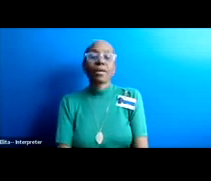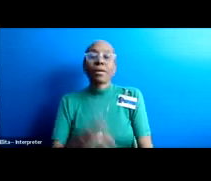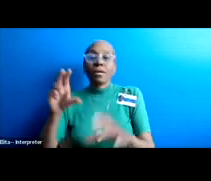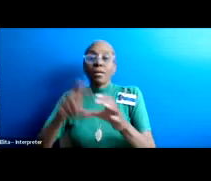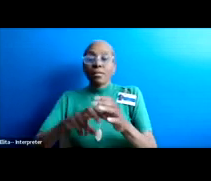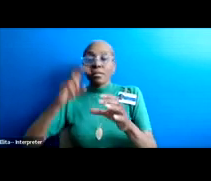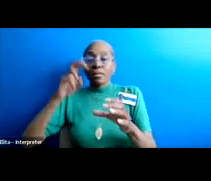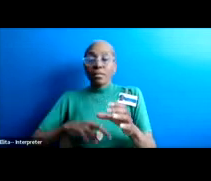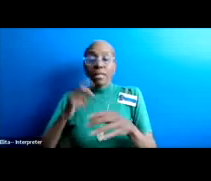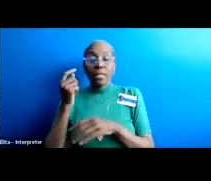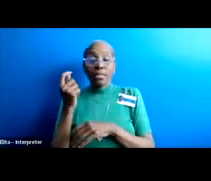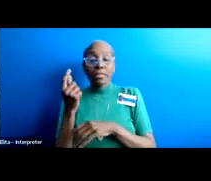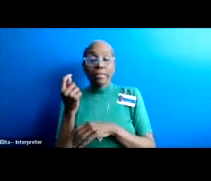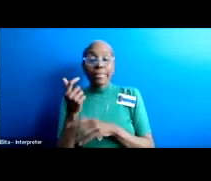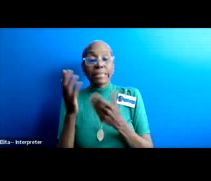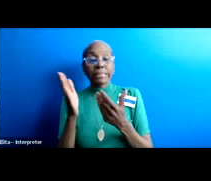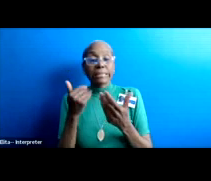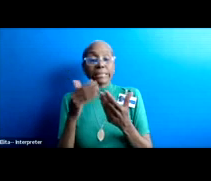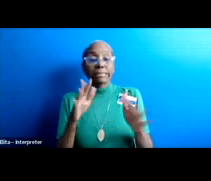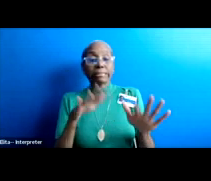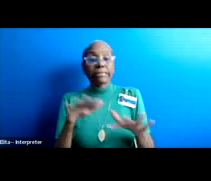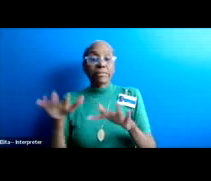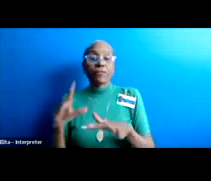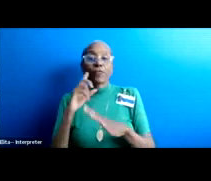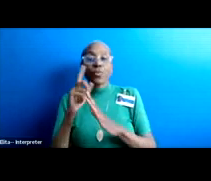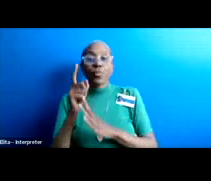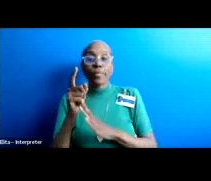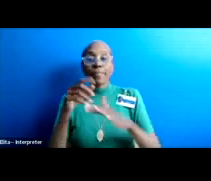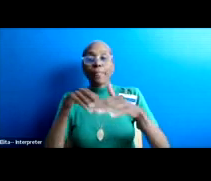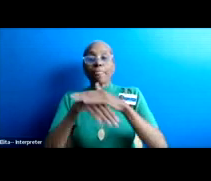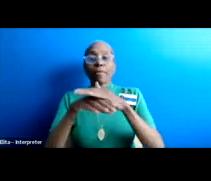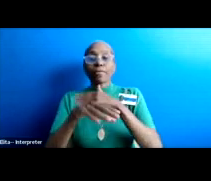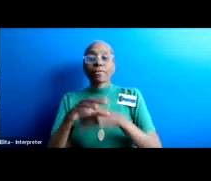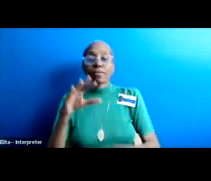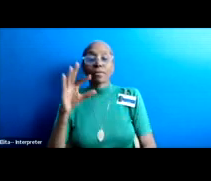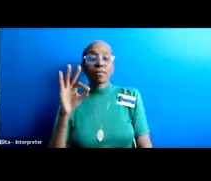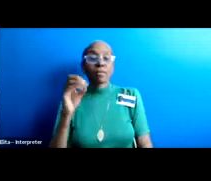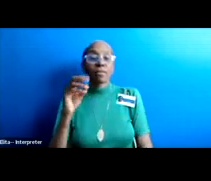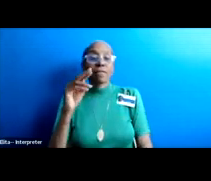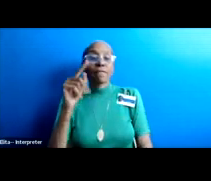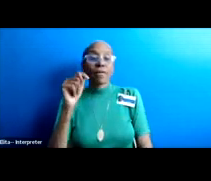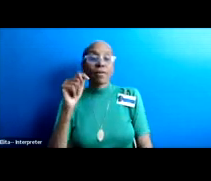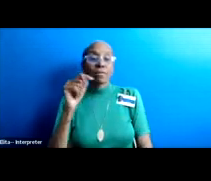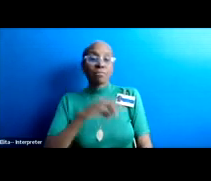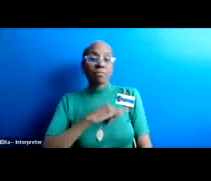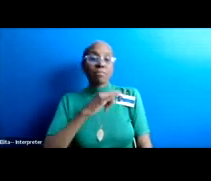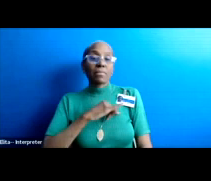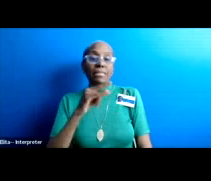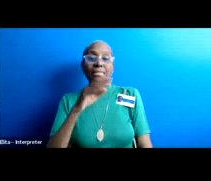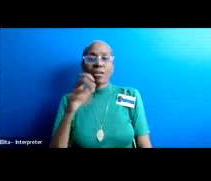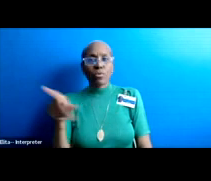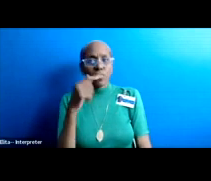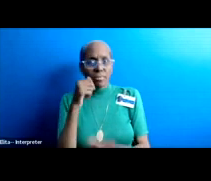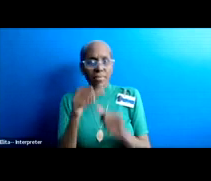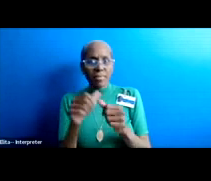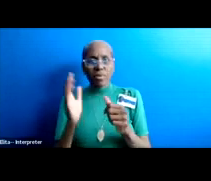and go a little bit easier for a moment. Accessible font style. I don't know if you all remember, but it